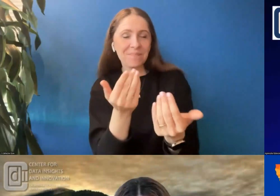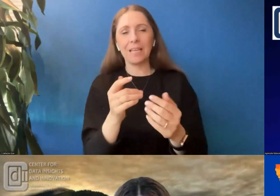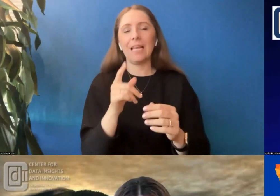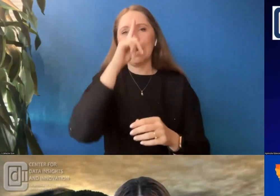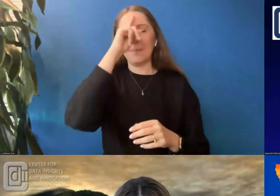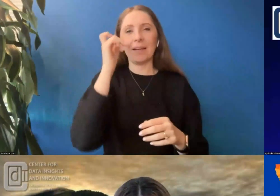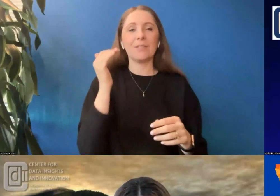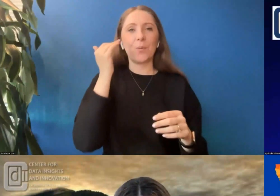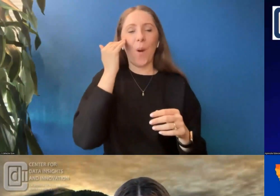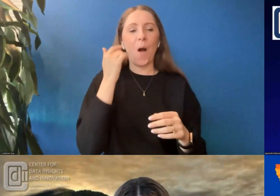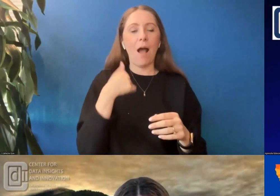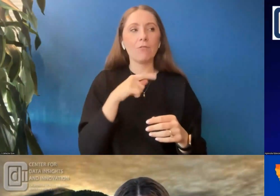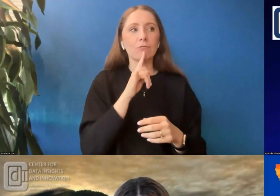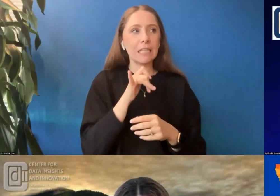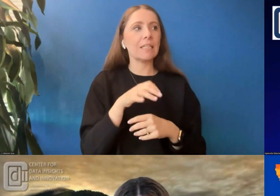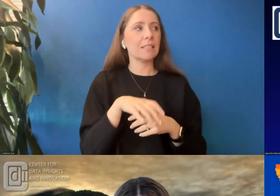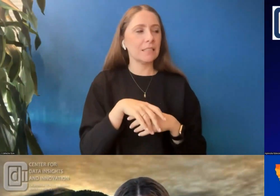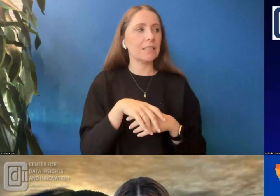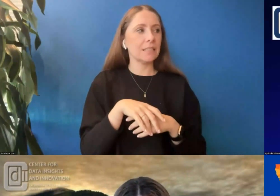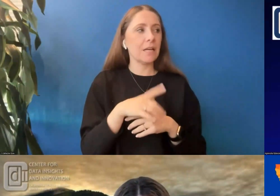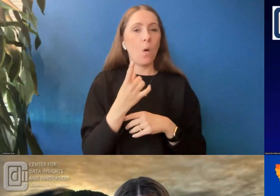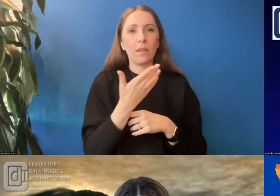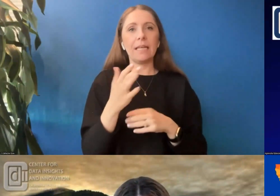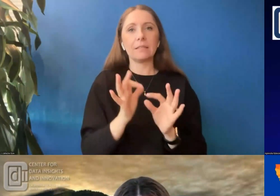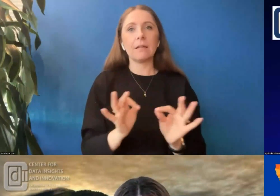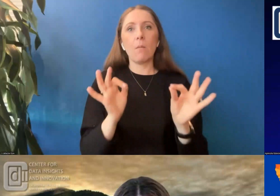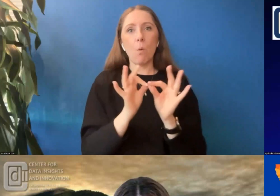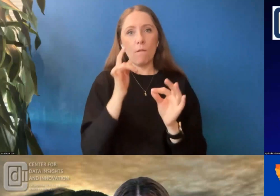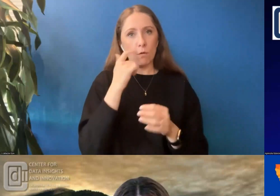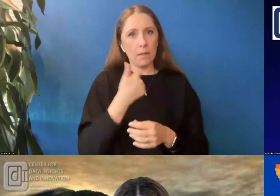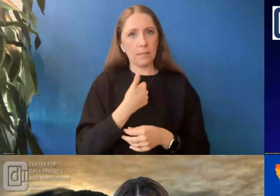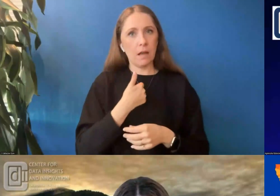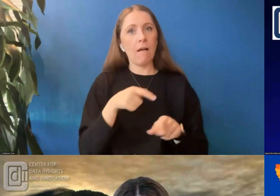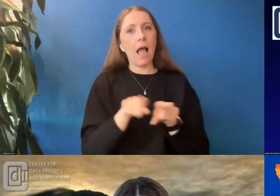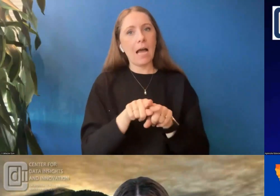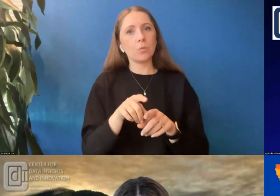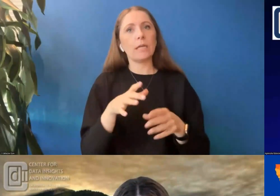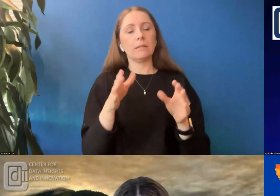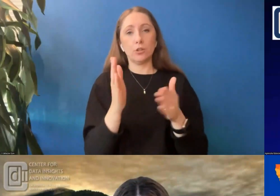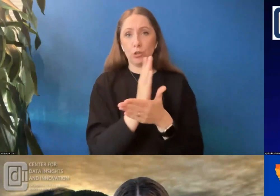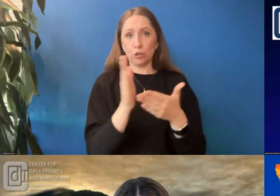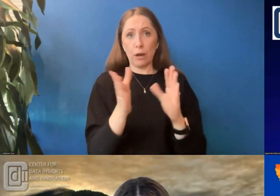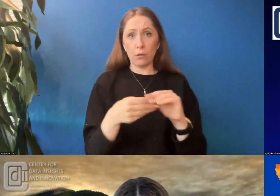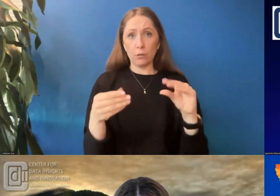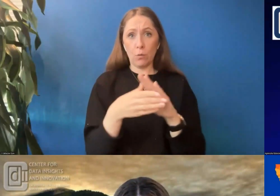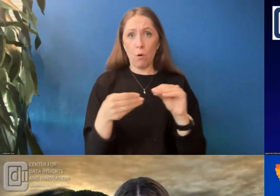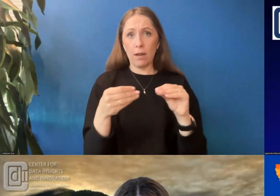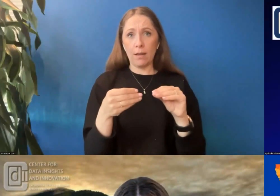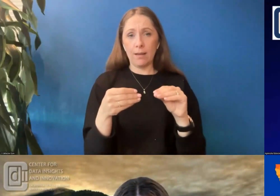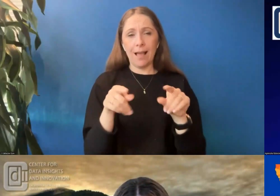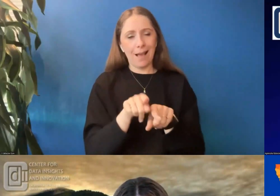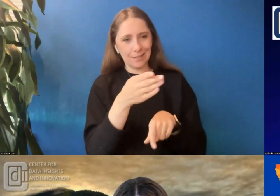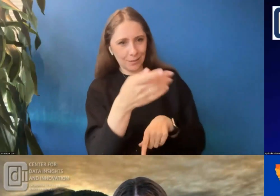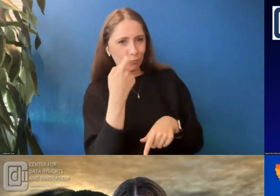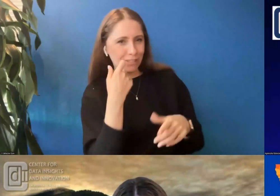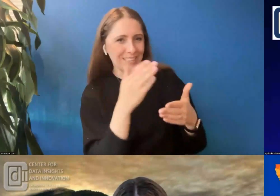Because I really, one of the things that's really important to me is, as we tell that story, and Elizabeth noted, we're really wanting to align